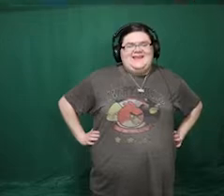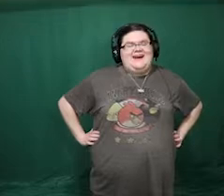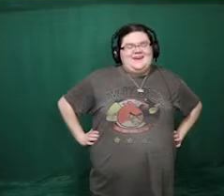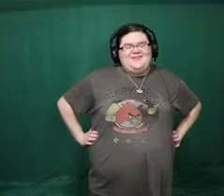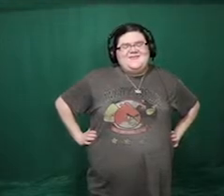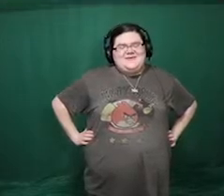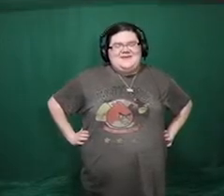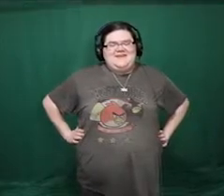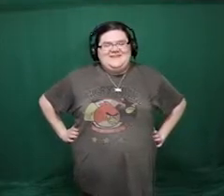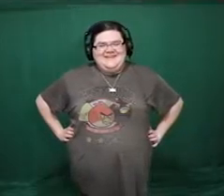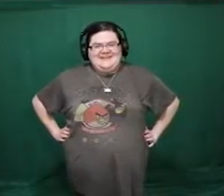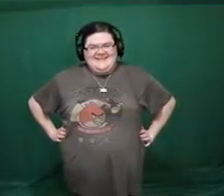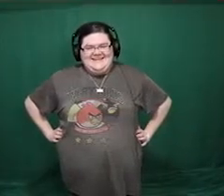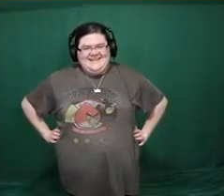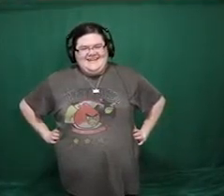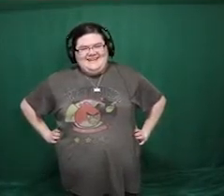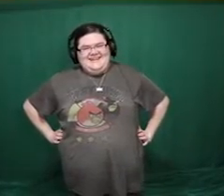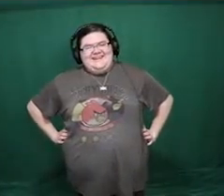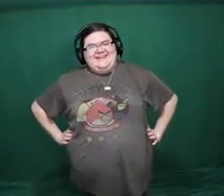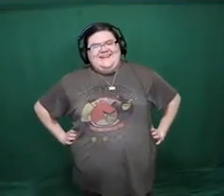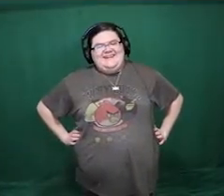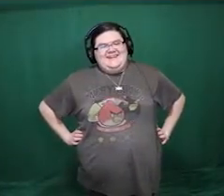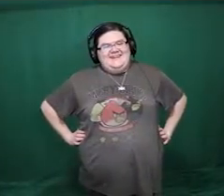main menu? Yeah, he went main menu. Well.